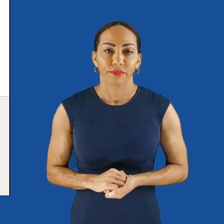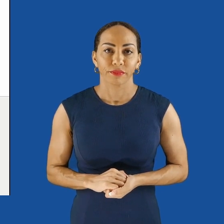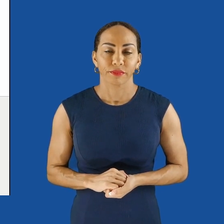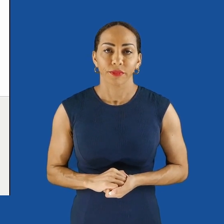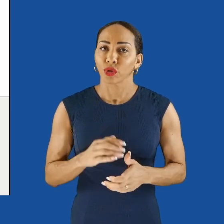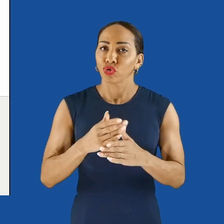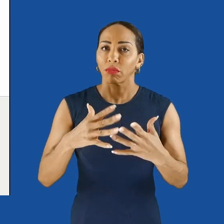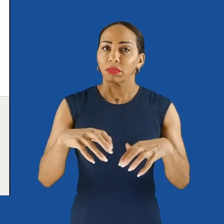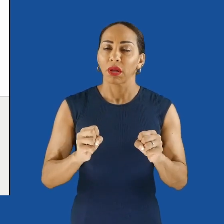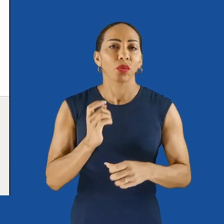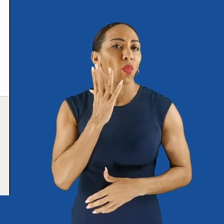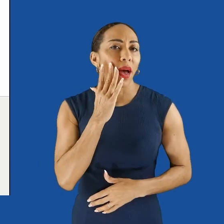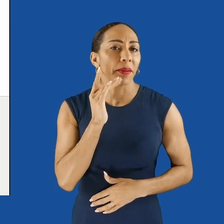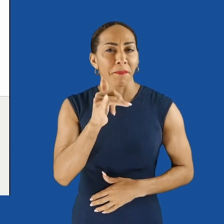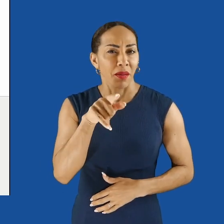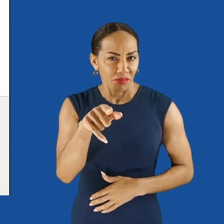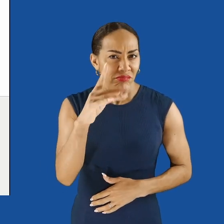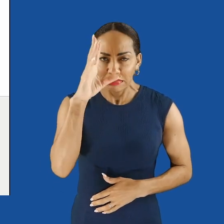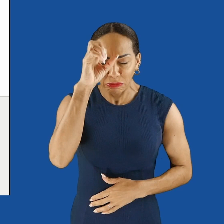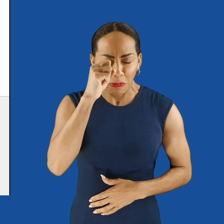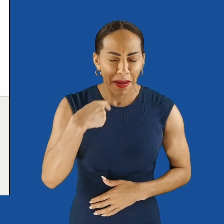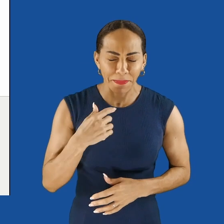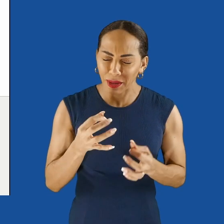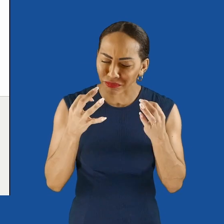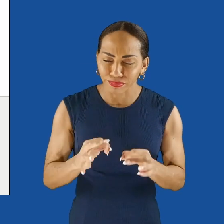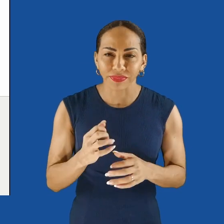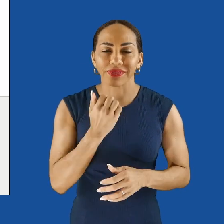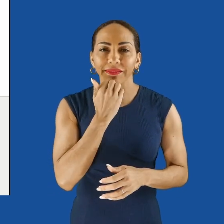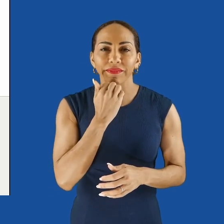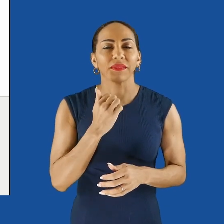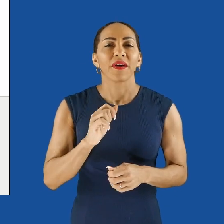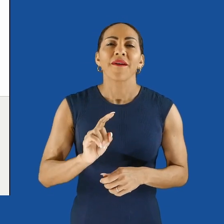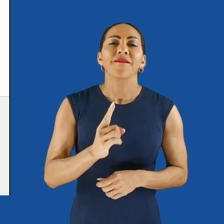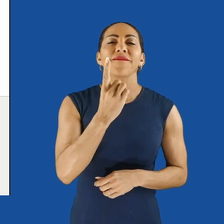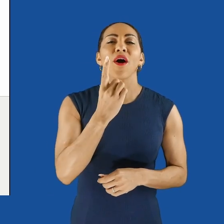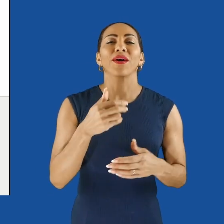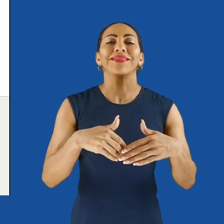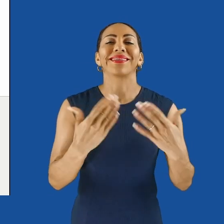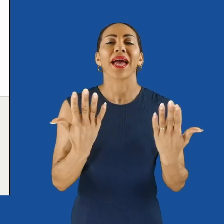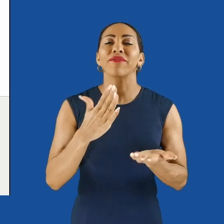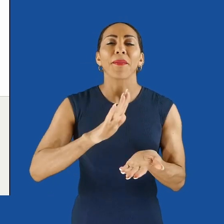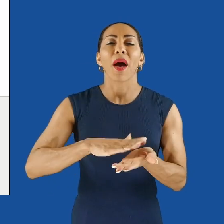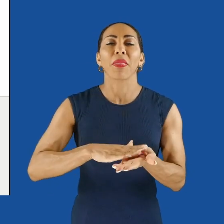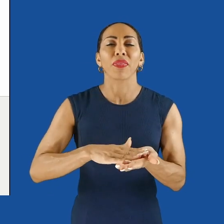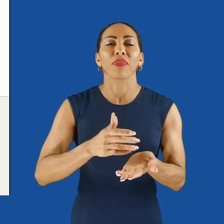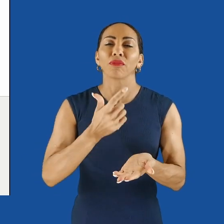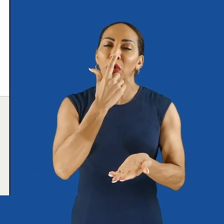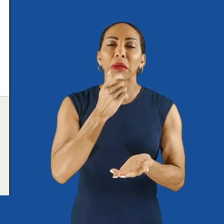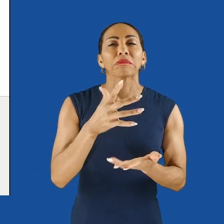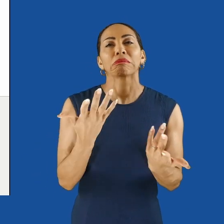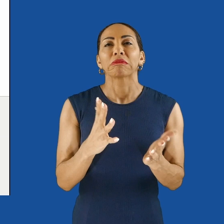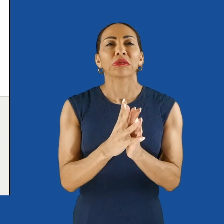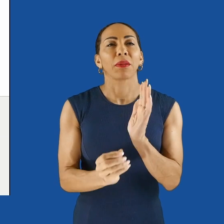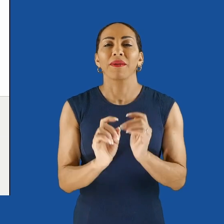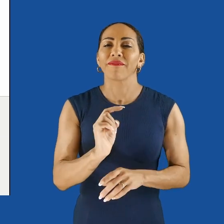When did you start this job? If you cannot remember the exact date, give the first day of the month that you started. For example, this